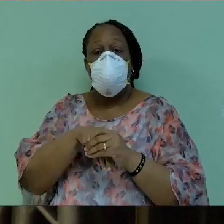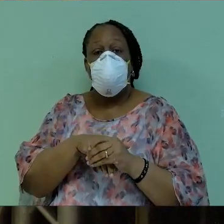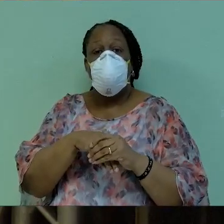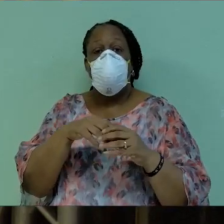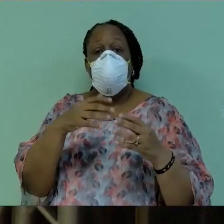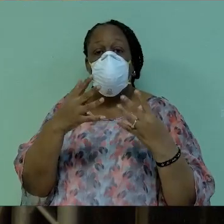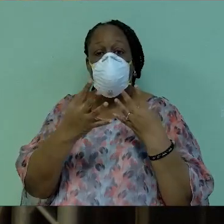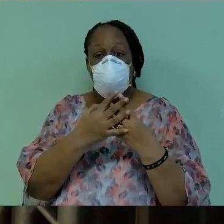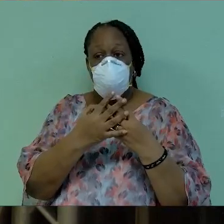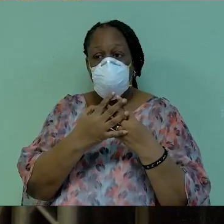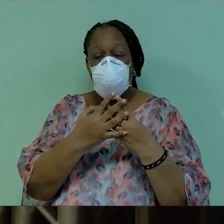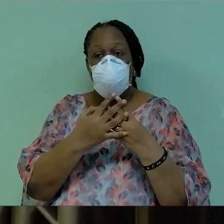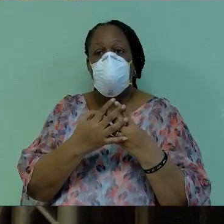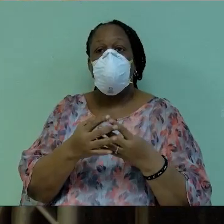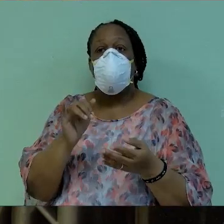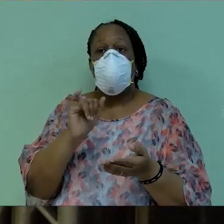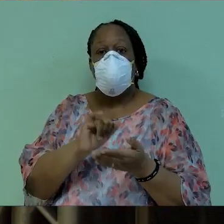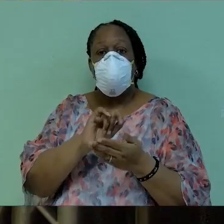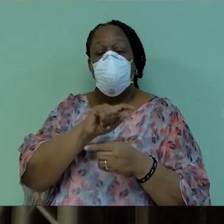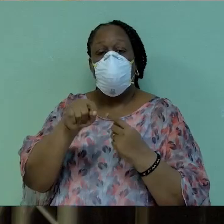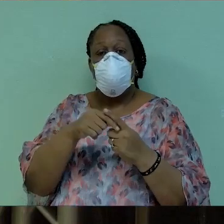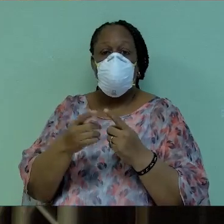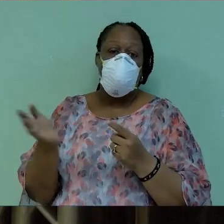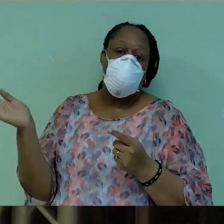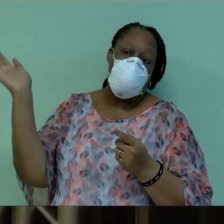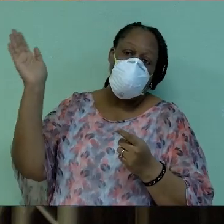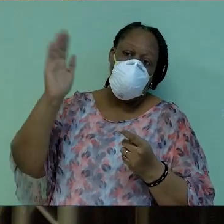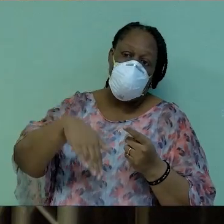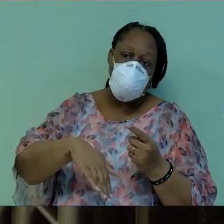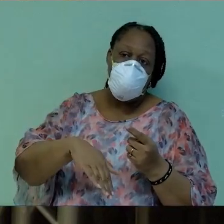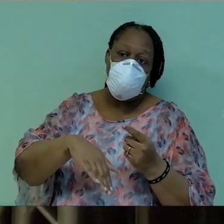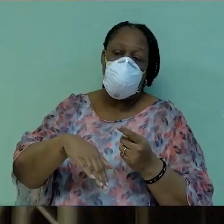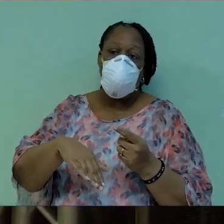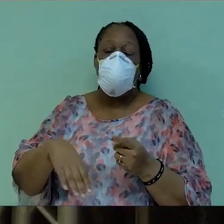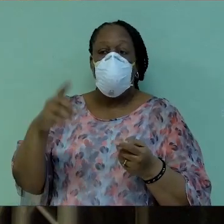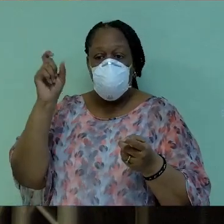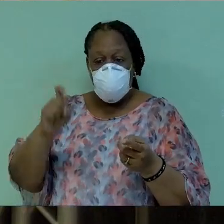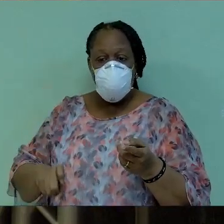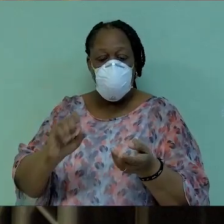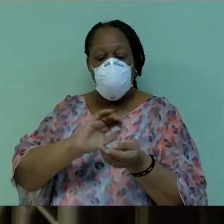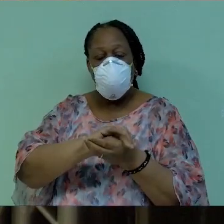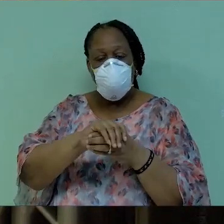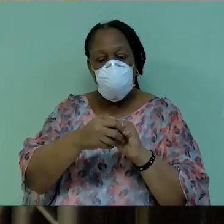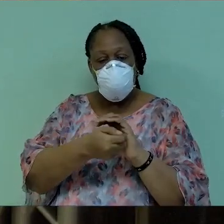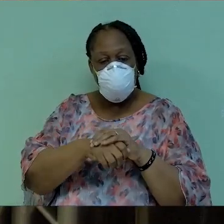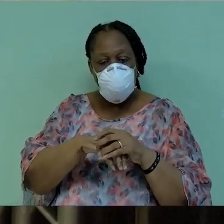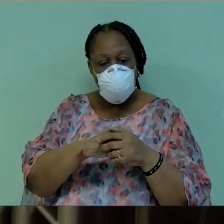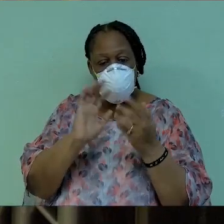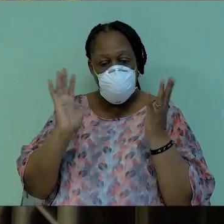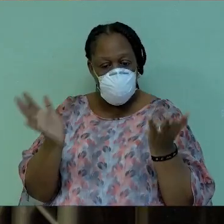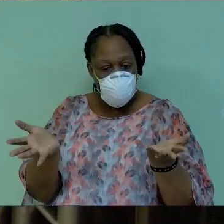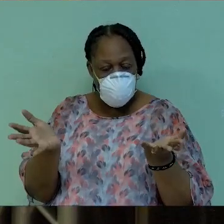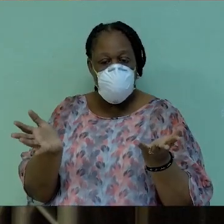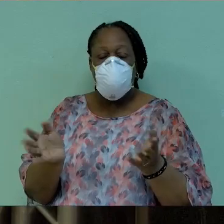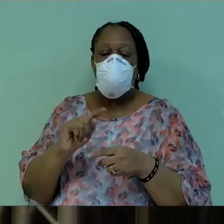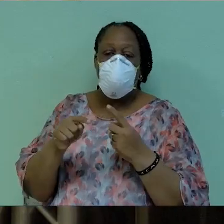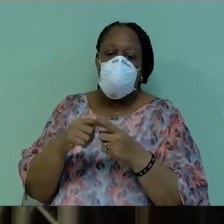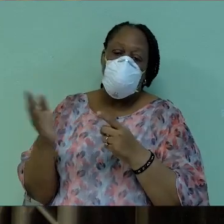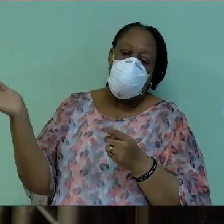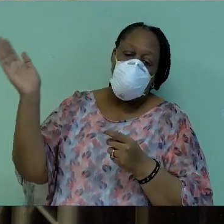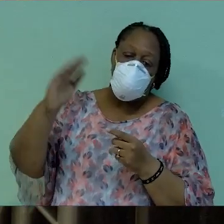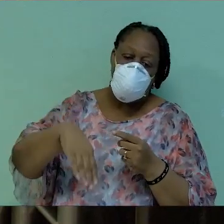we educated the staff that they have to continue to sanitize and do their little bit at home so that when they return to the